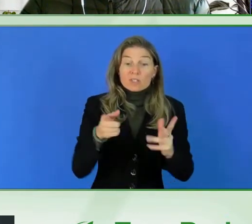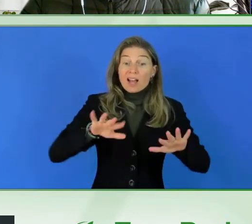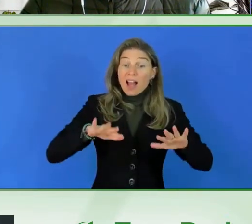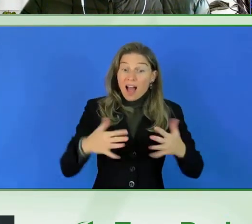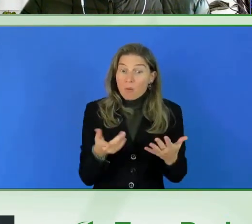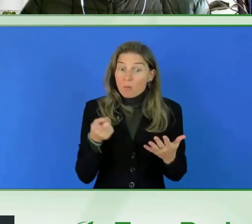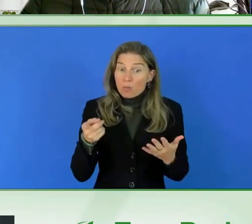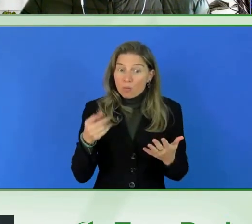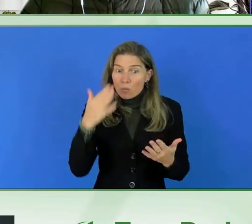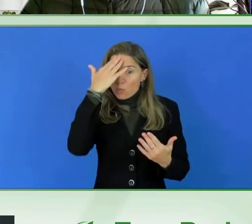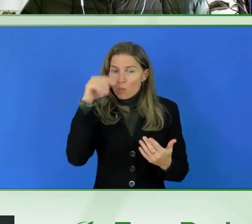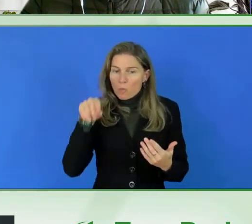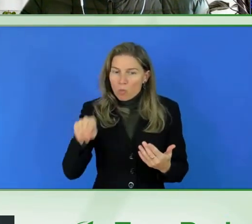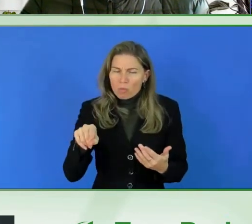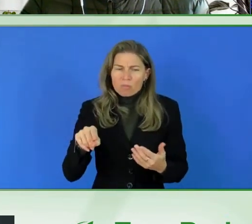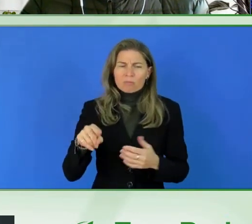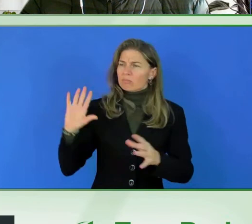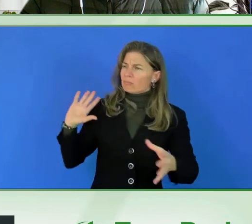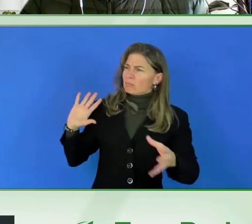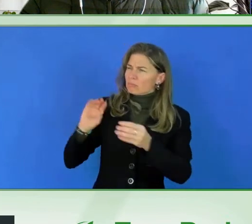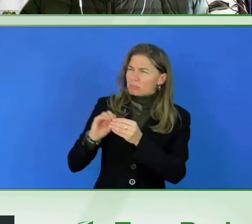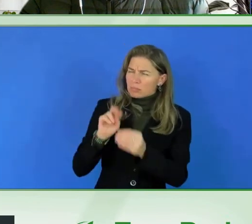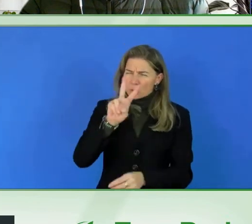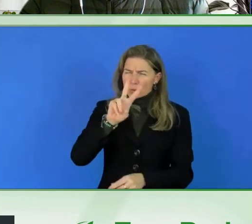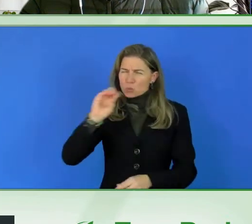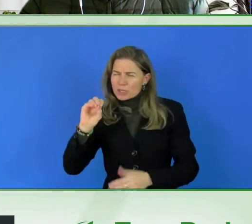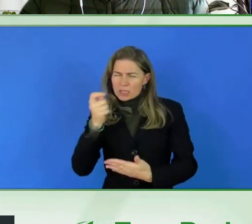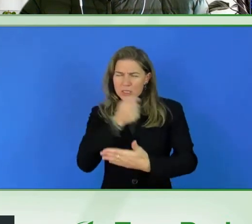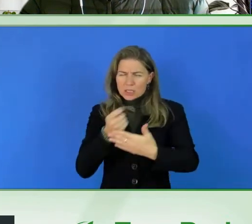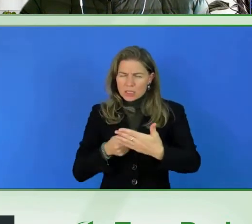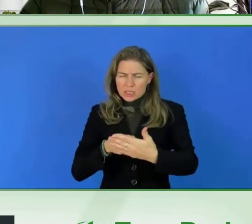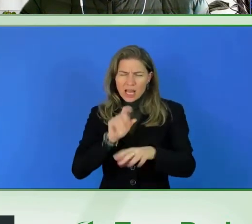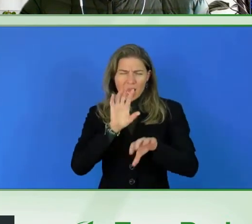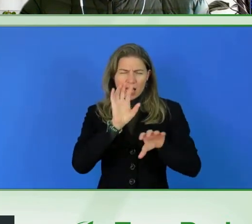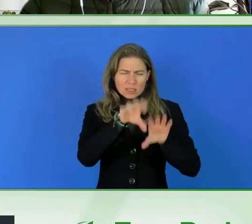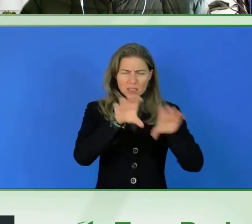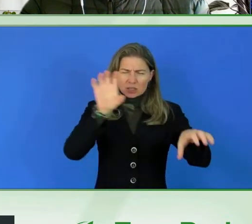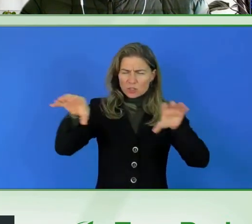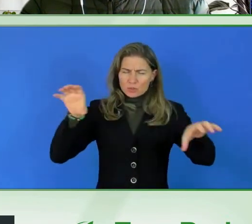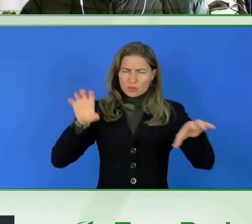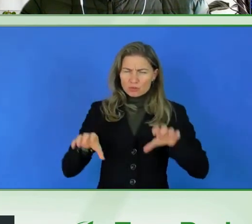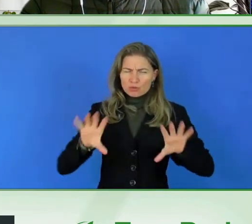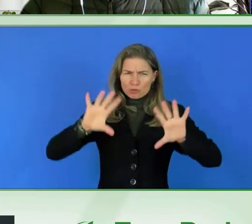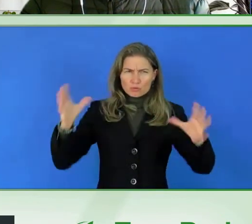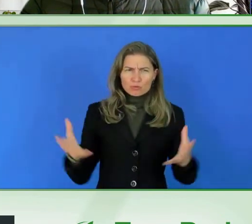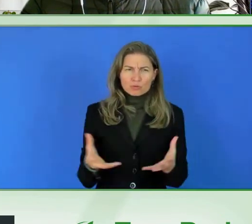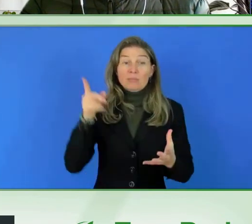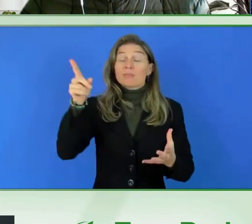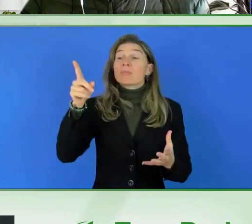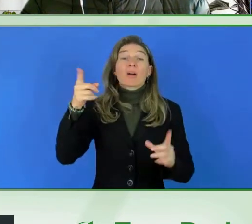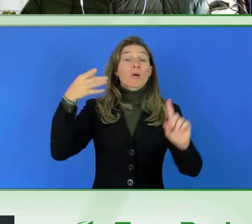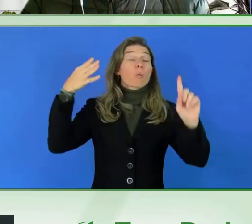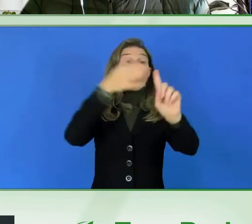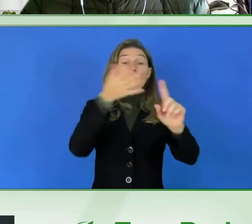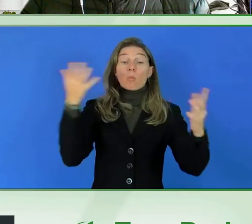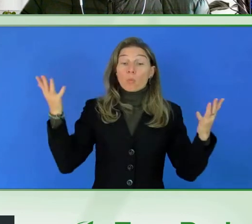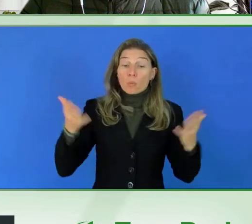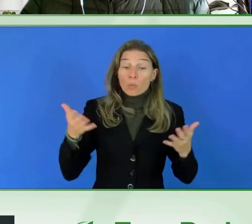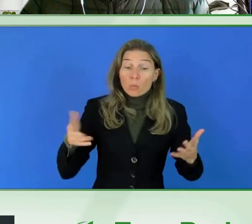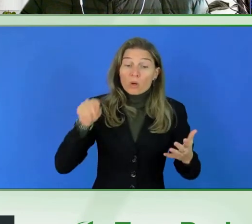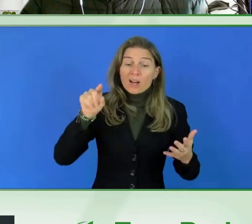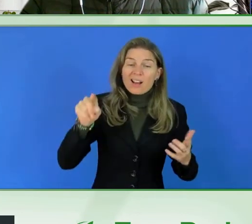for over 20 design centers. Strong supply chain globally for facilities over